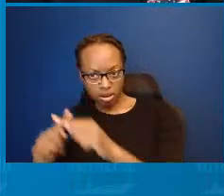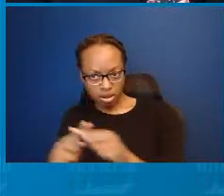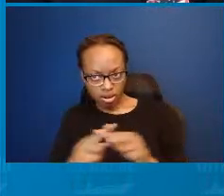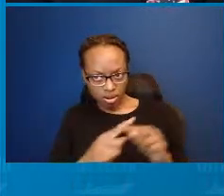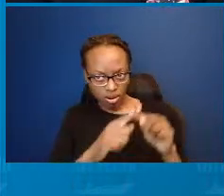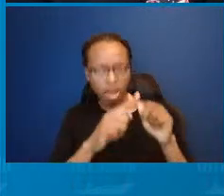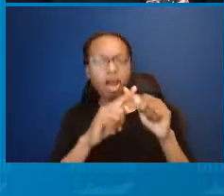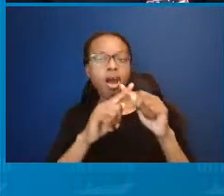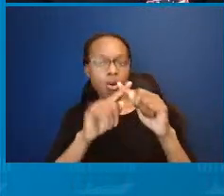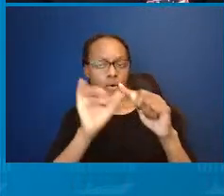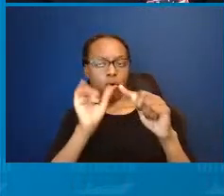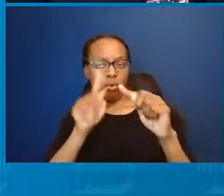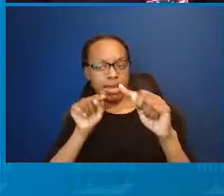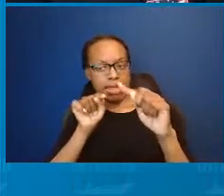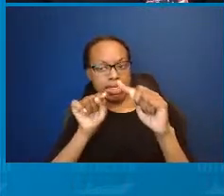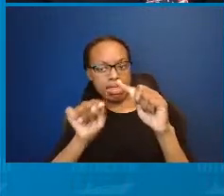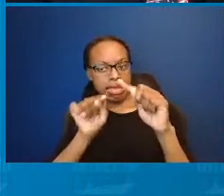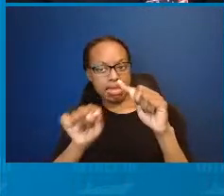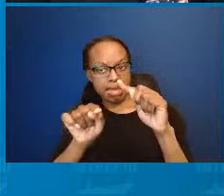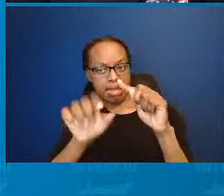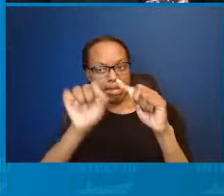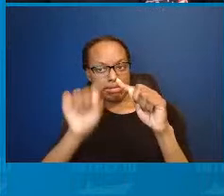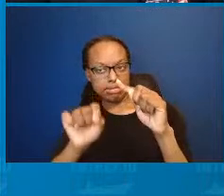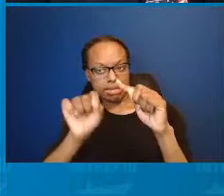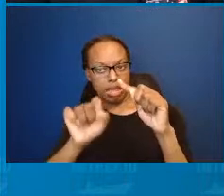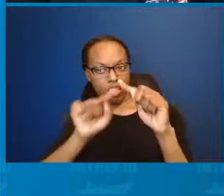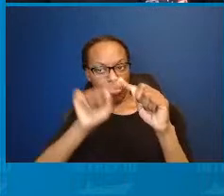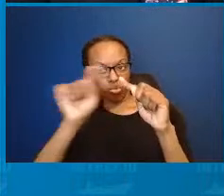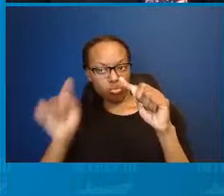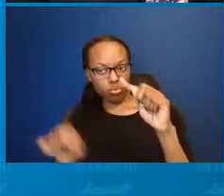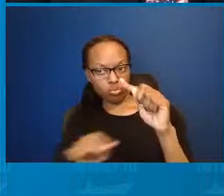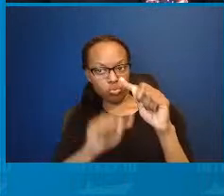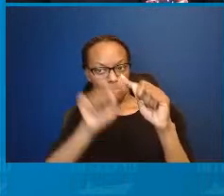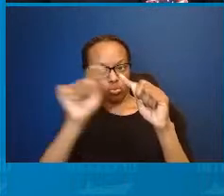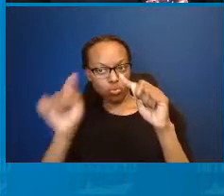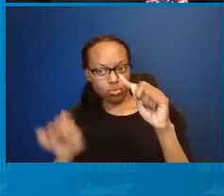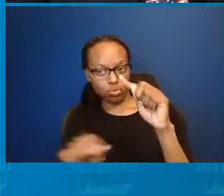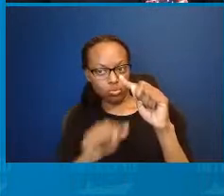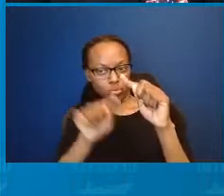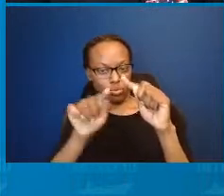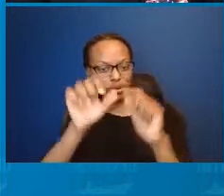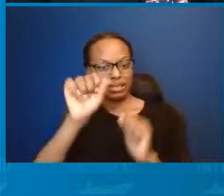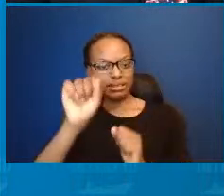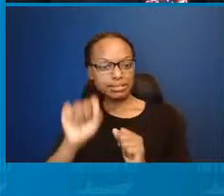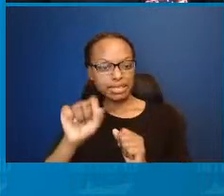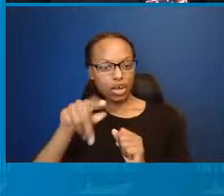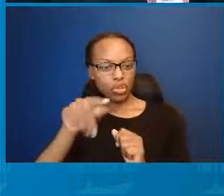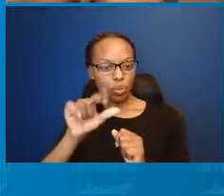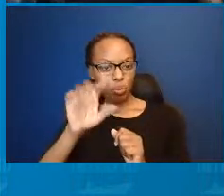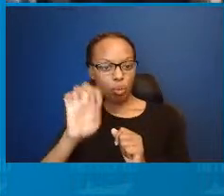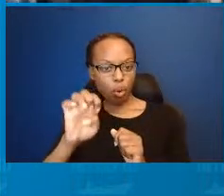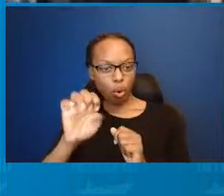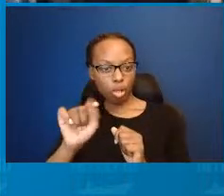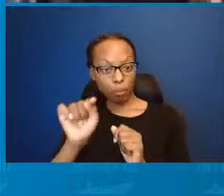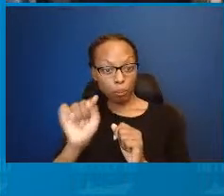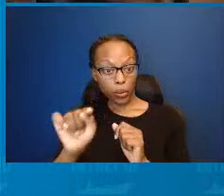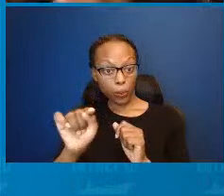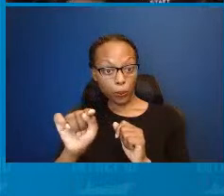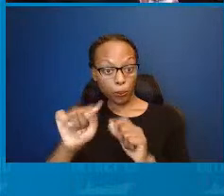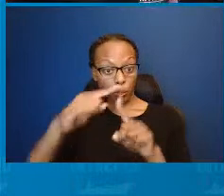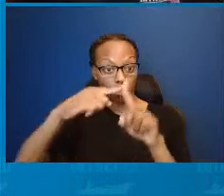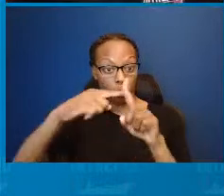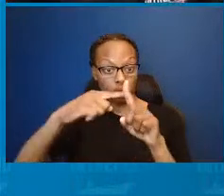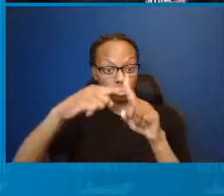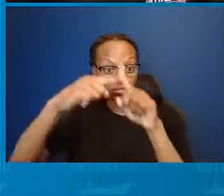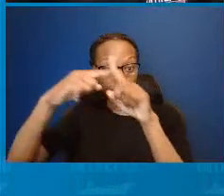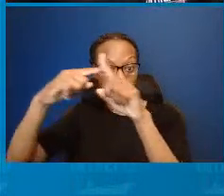this thing is just moving in a circle around the South Pole, all right? Or around the south, right?